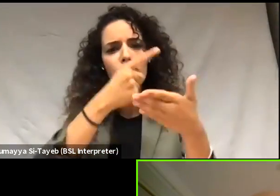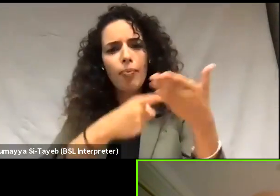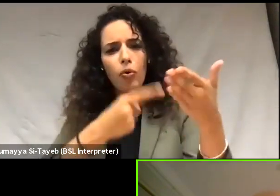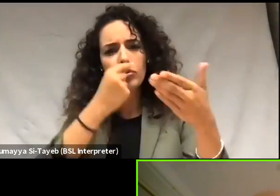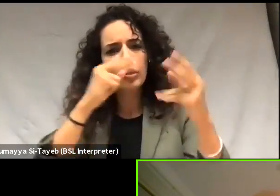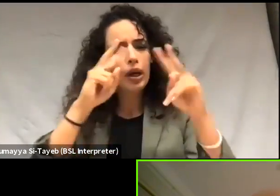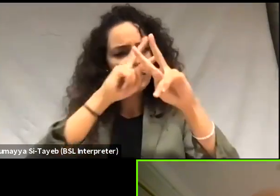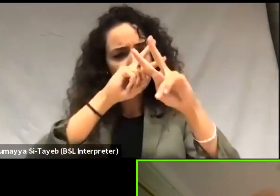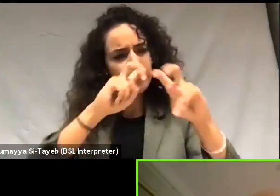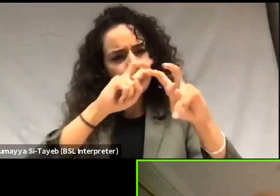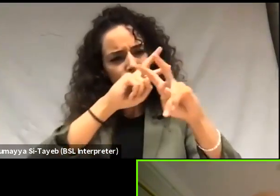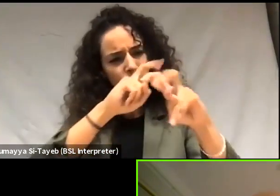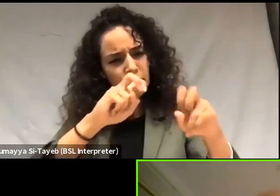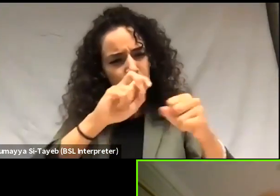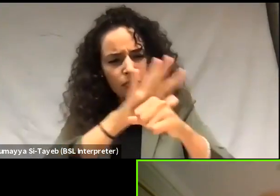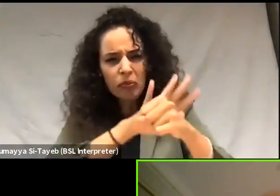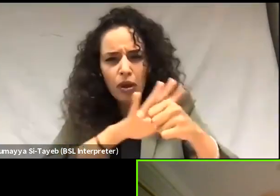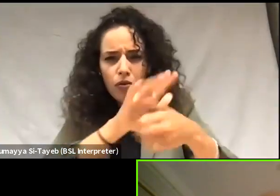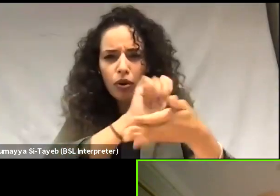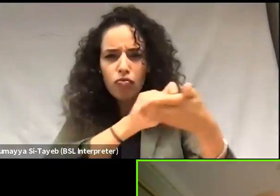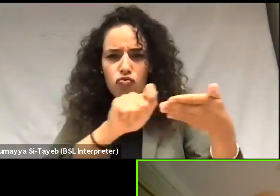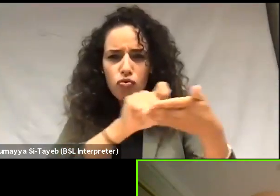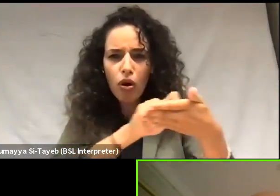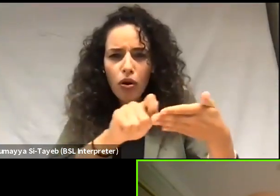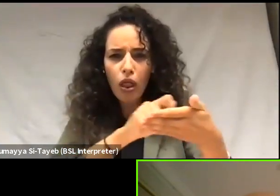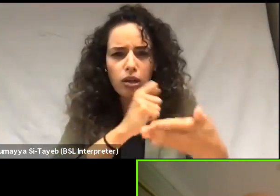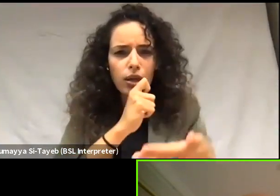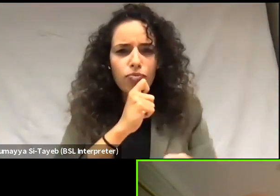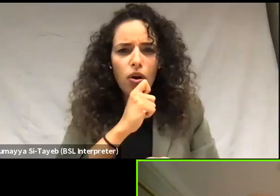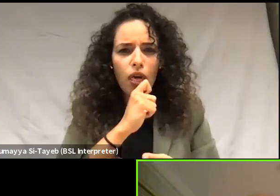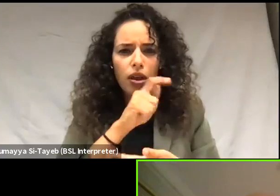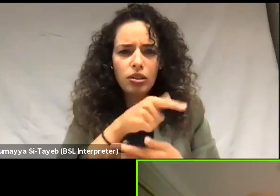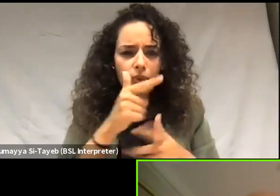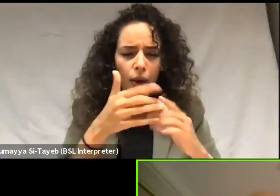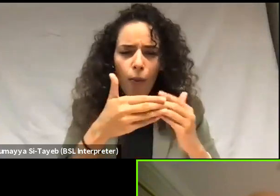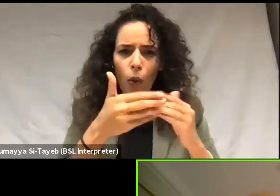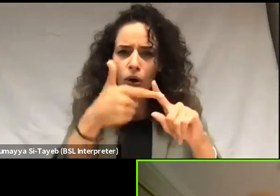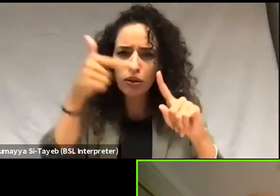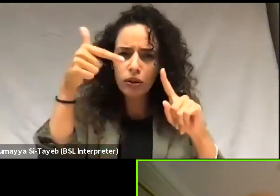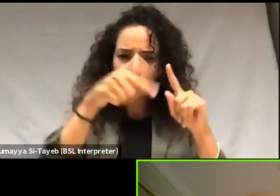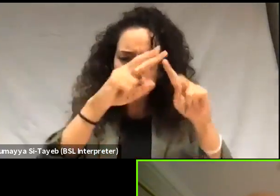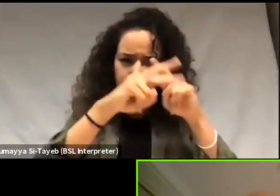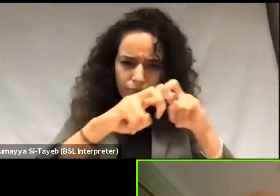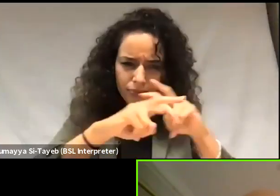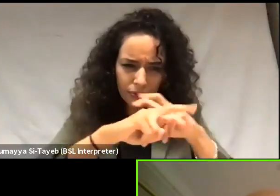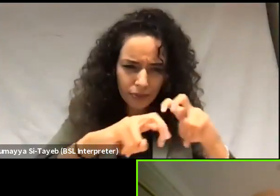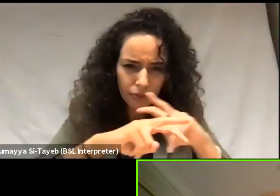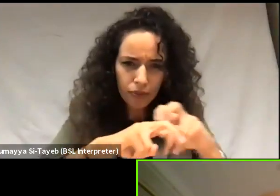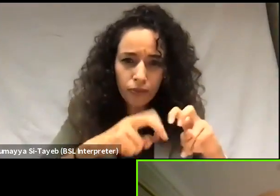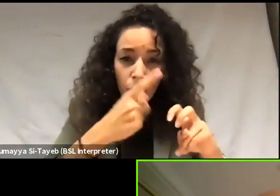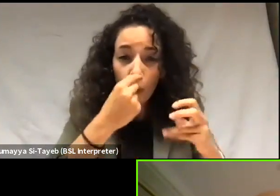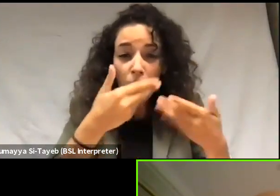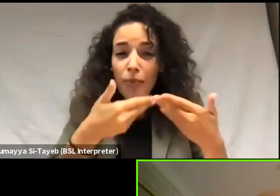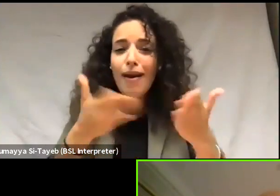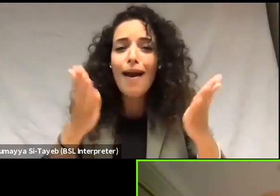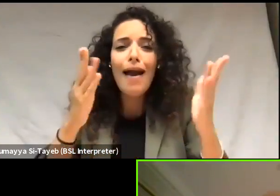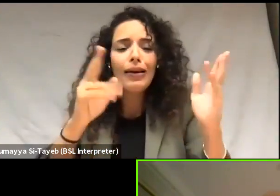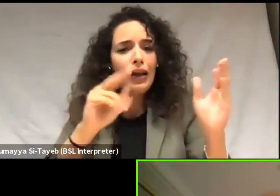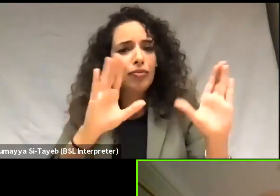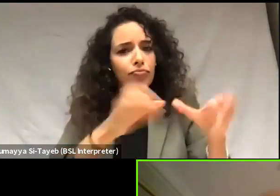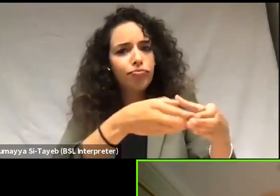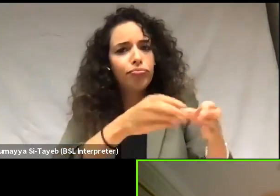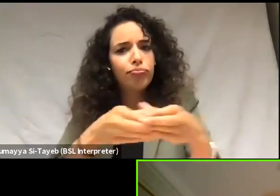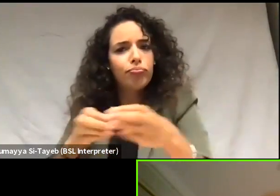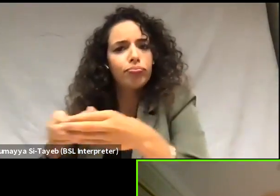an area of journalism in great depth. And that could have literally been anything, but we very quickly established,